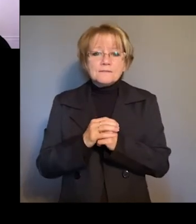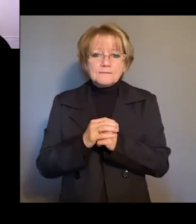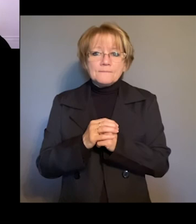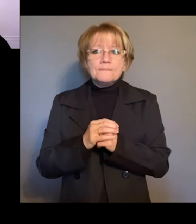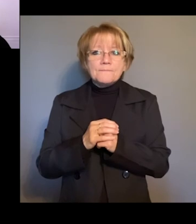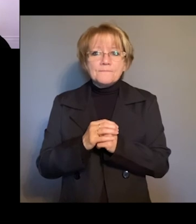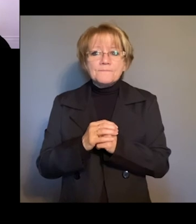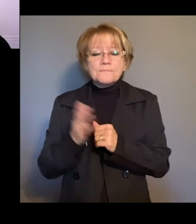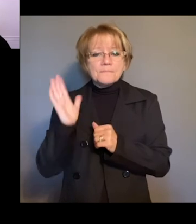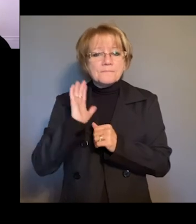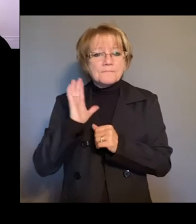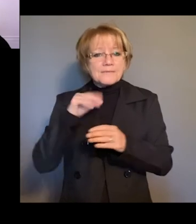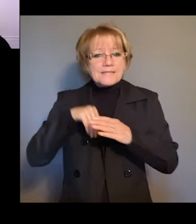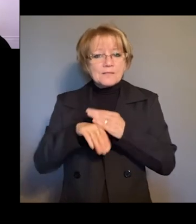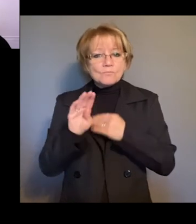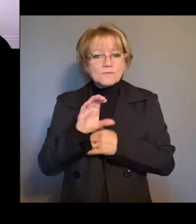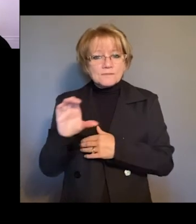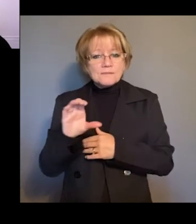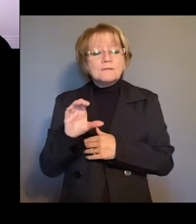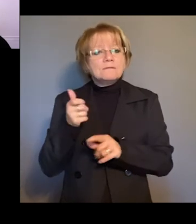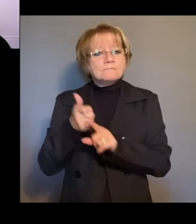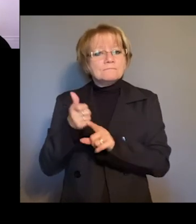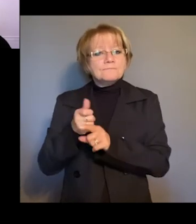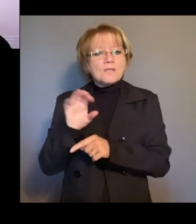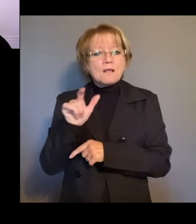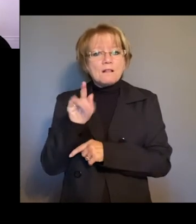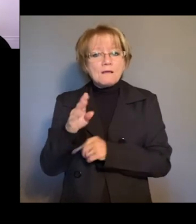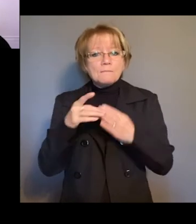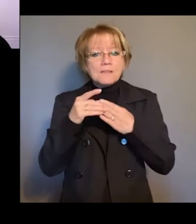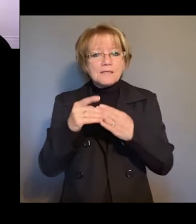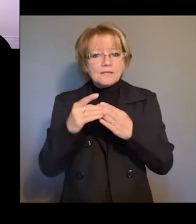They were club leaders while they were at Bristol.